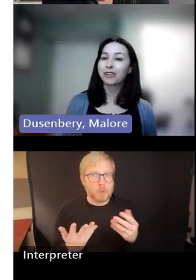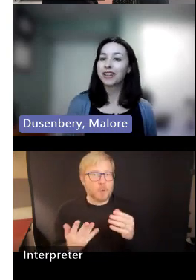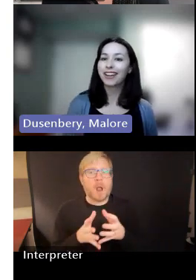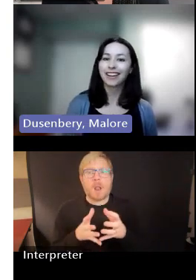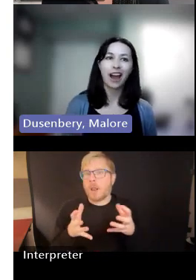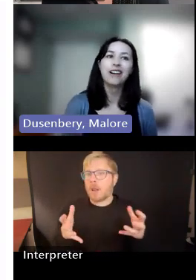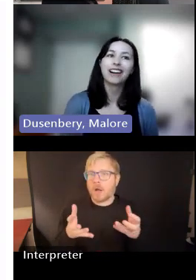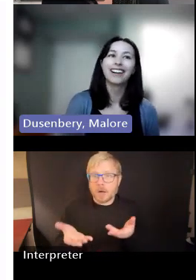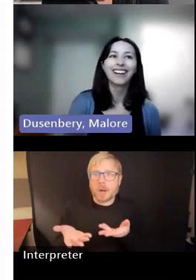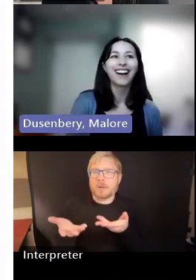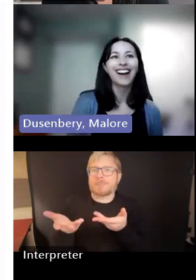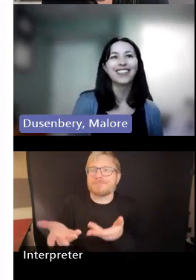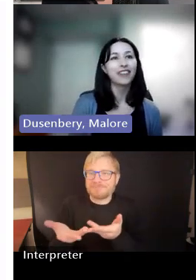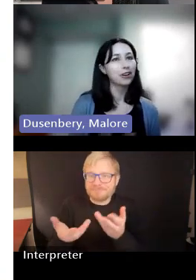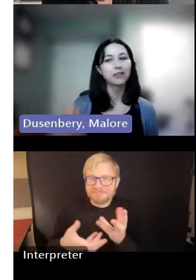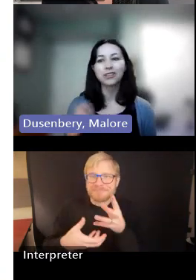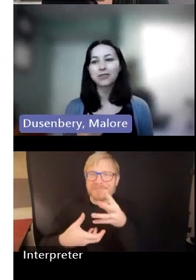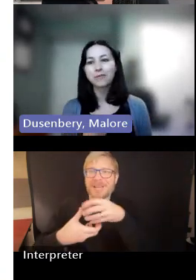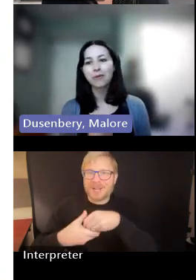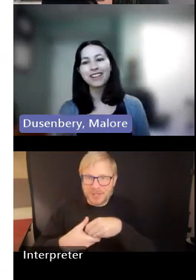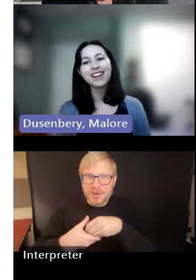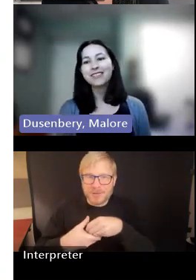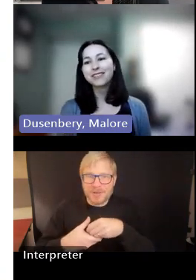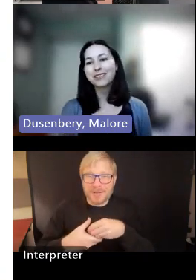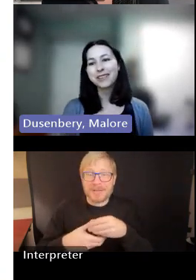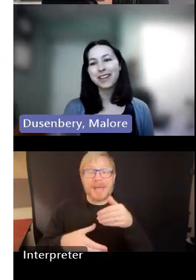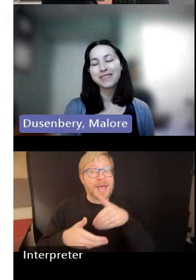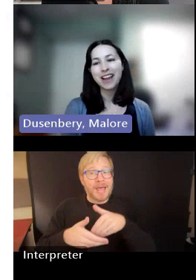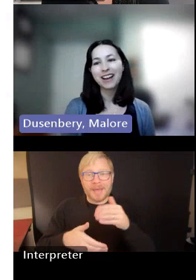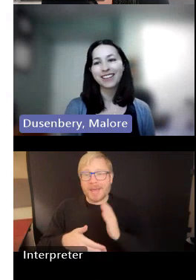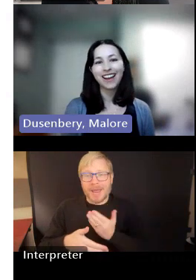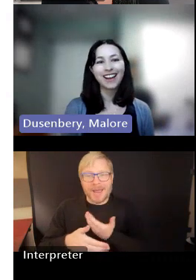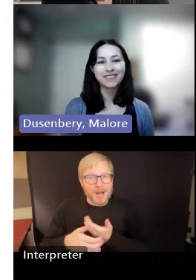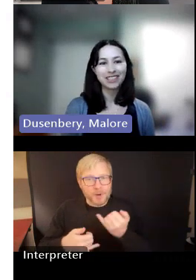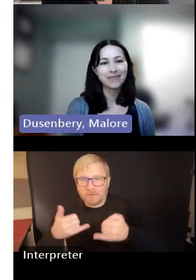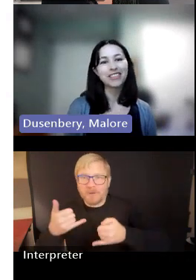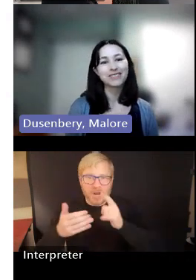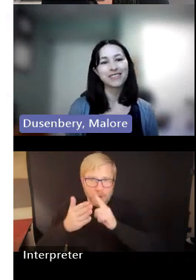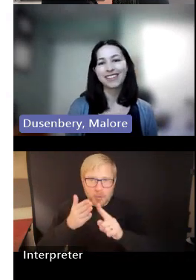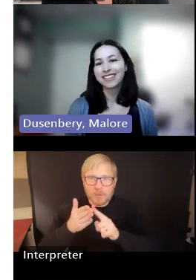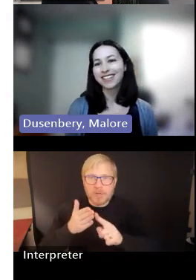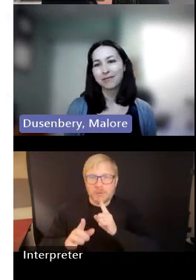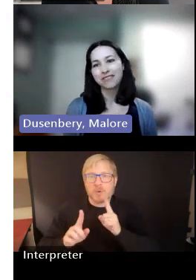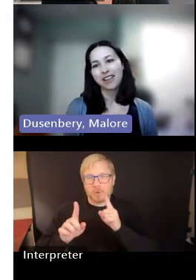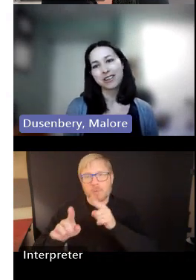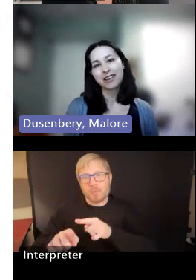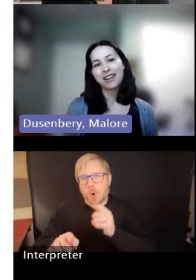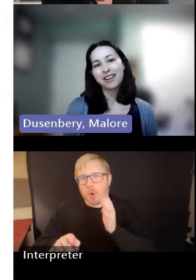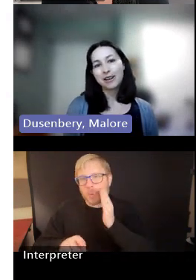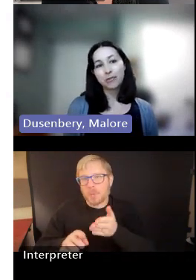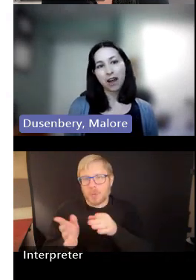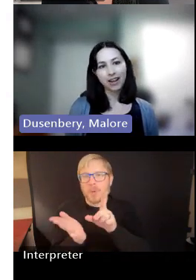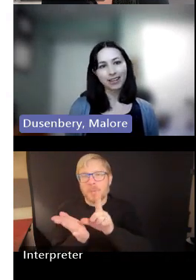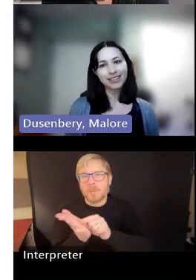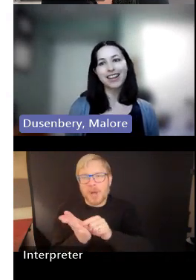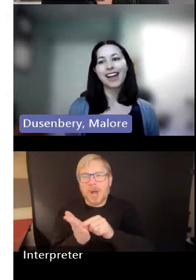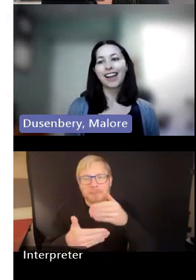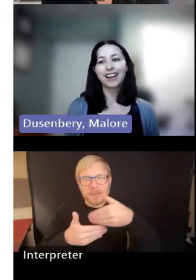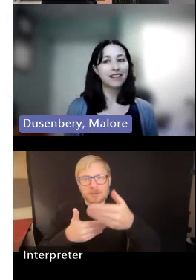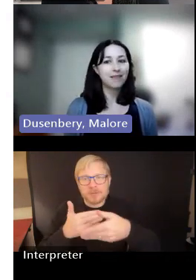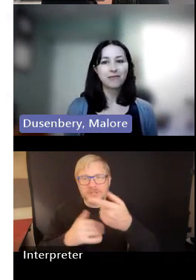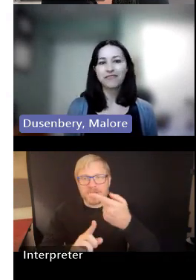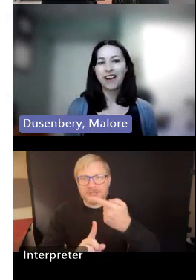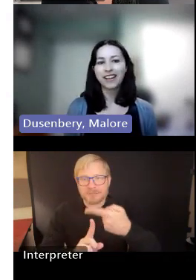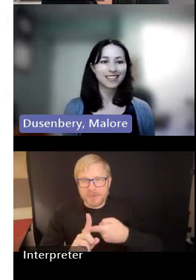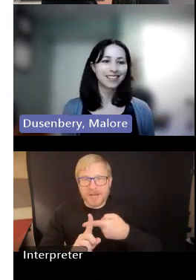are included in our final research report, which will be coming out next month, as well as a number of other products